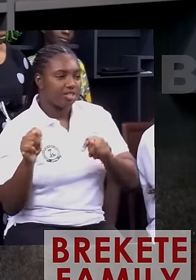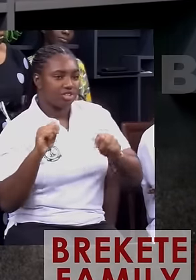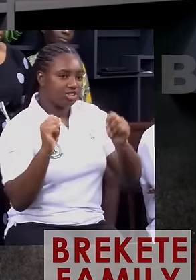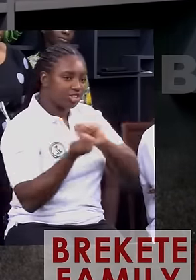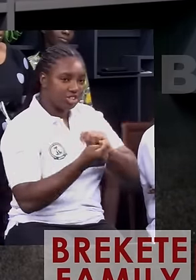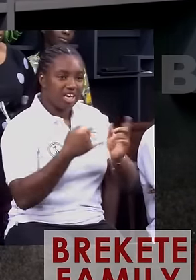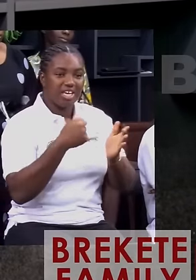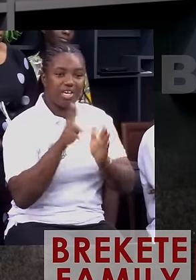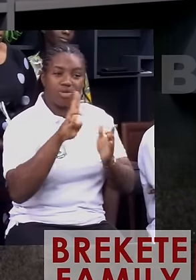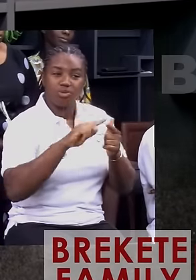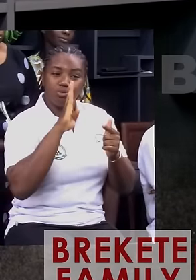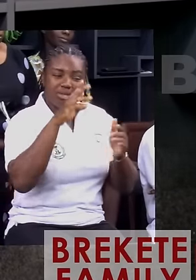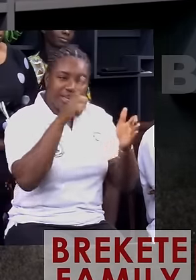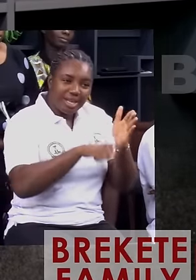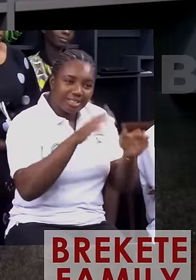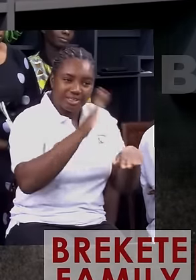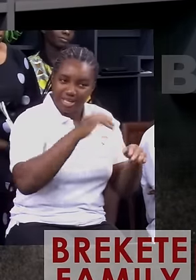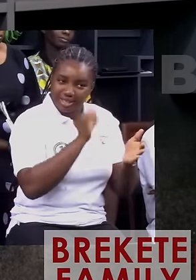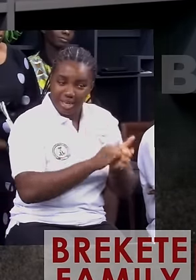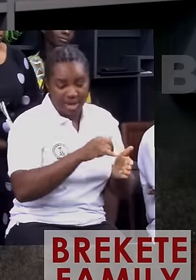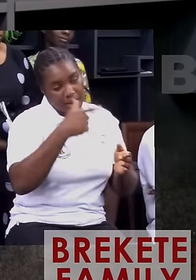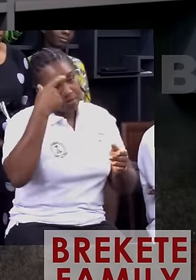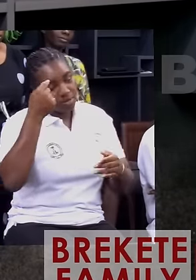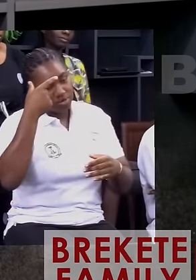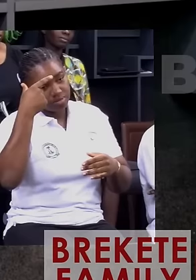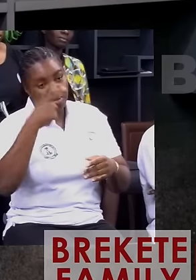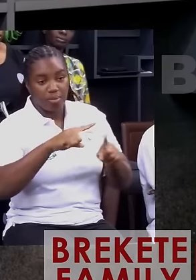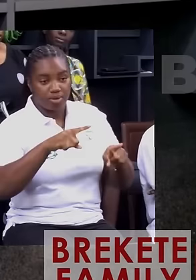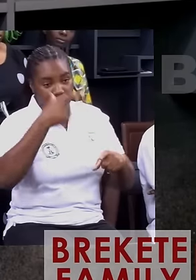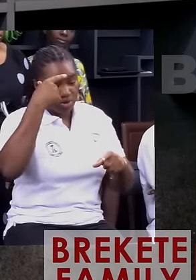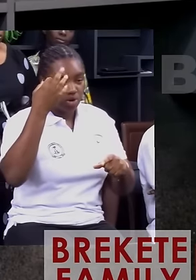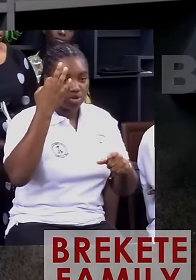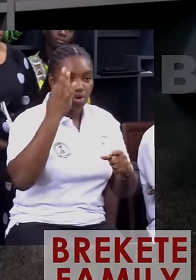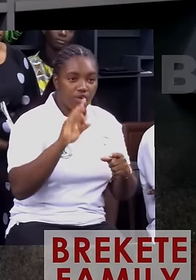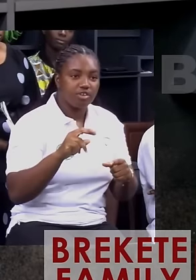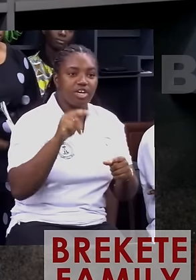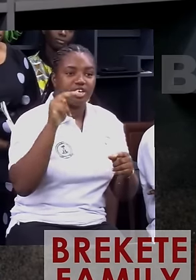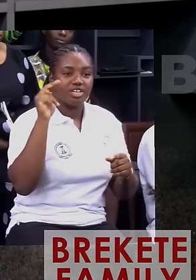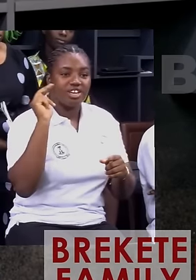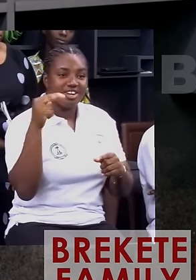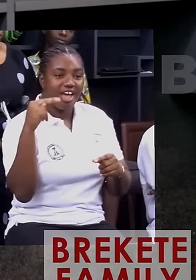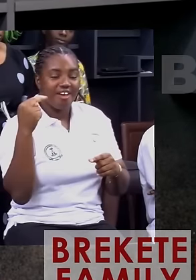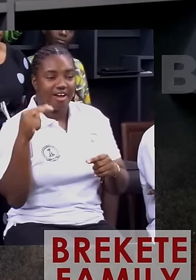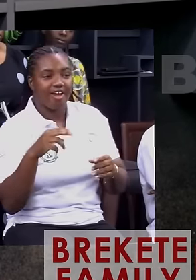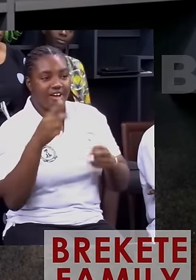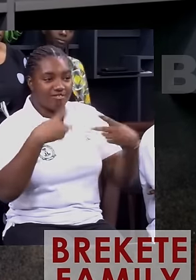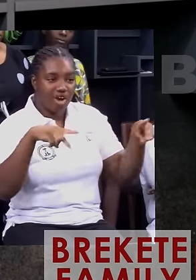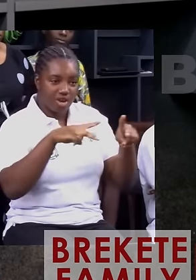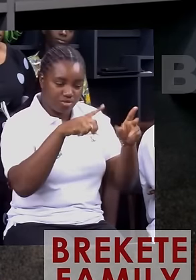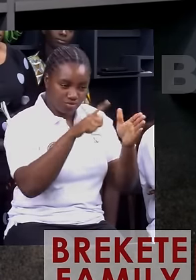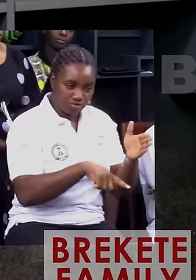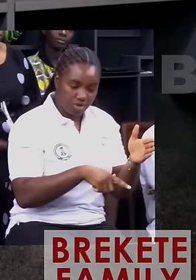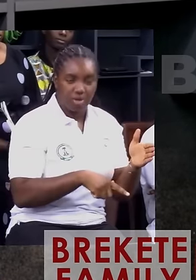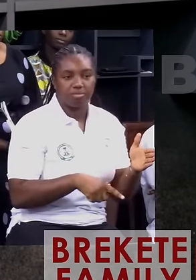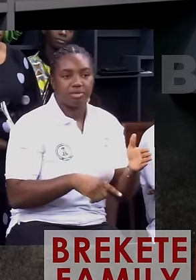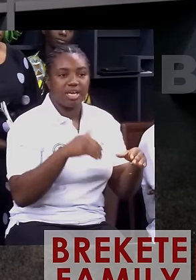less than that, but with the naira value dropping, about 20 million, which is still less than $20,000. But in a place